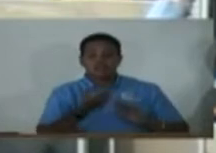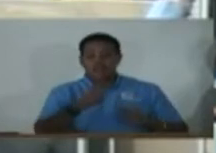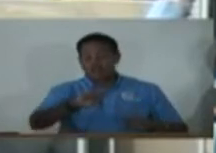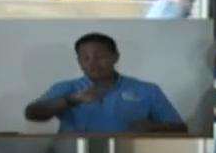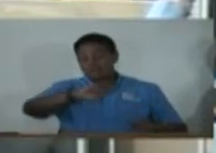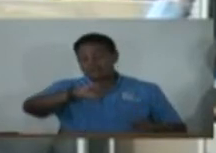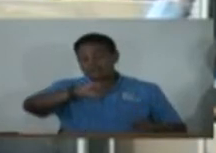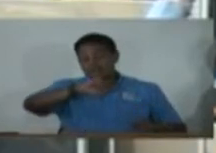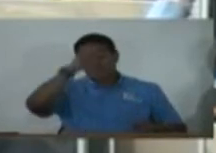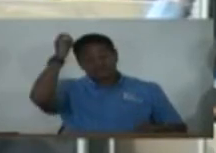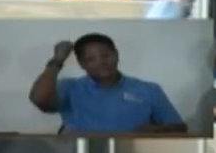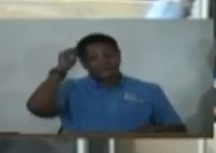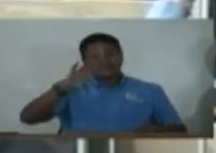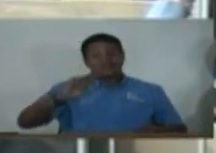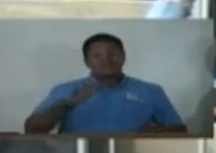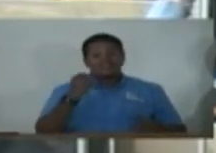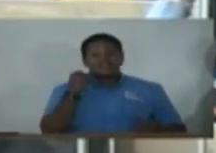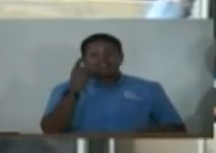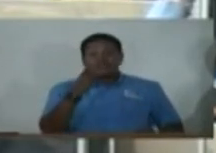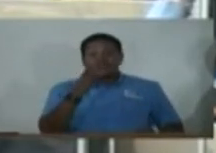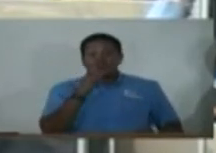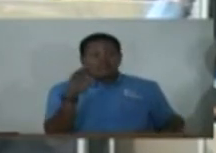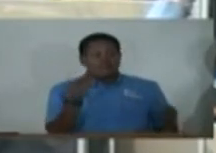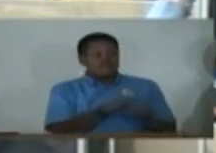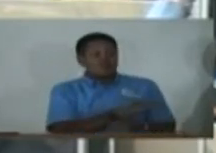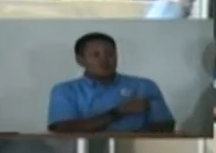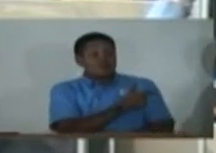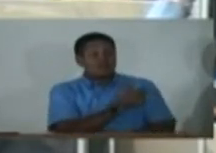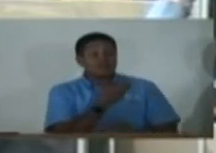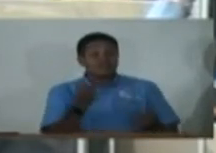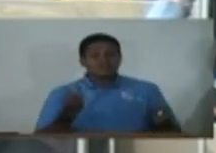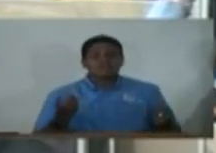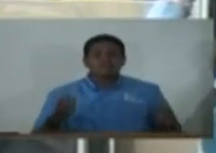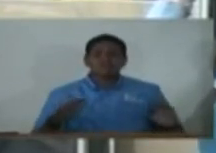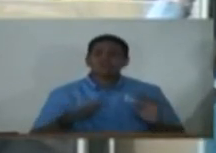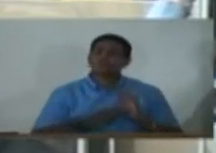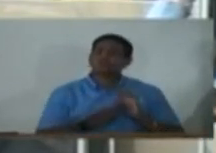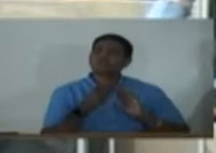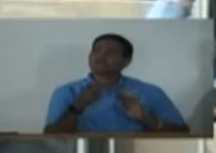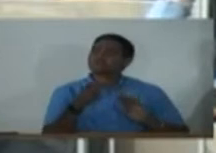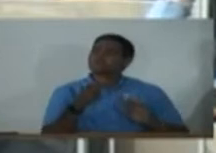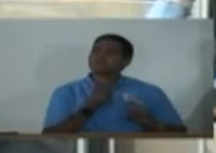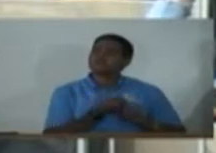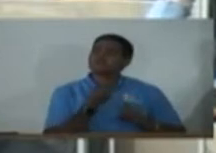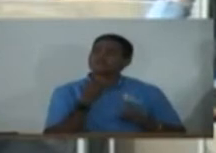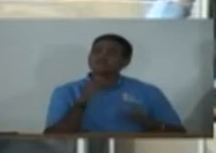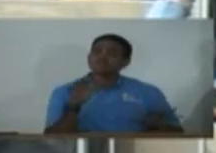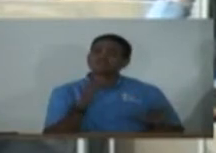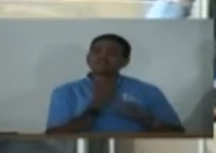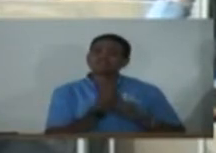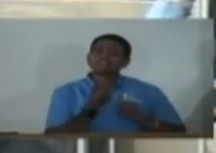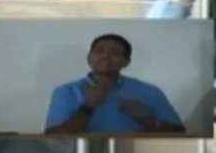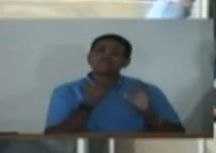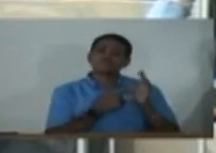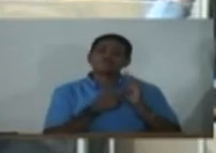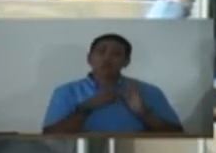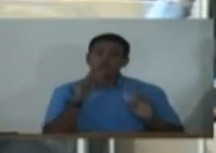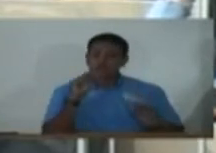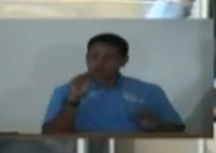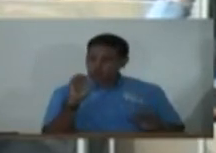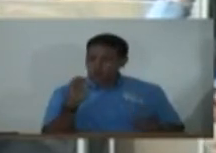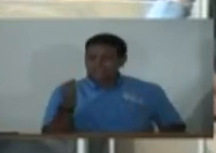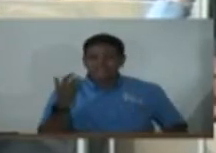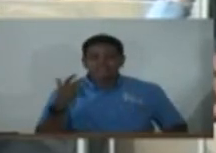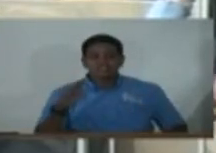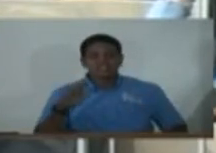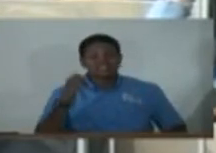However, if you are fully vaccinated, meaning that you have received the required dosage,